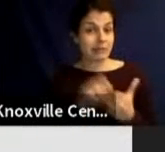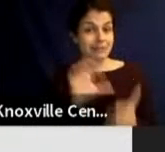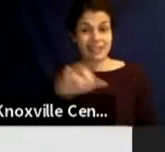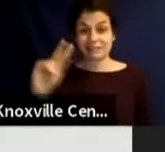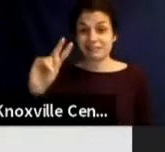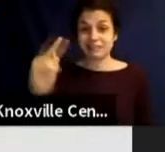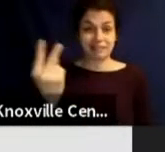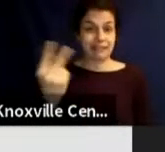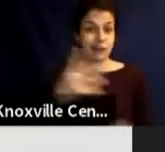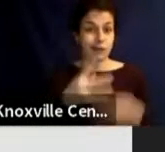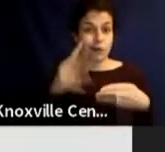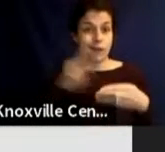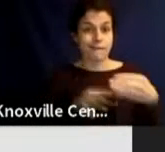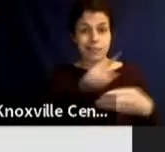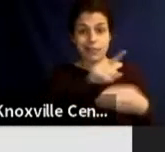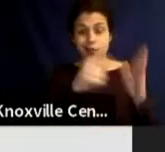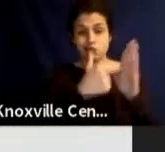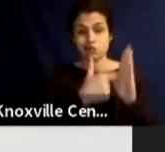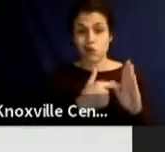state website.